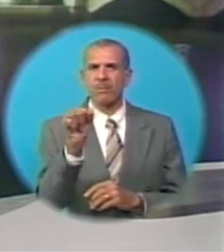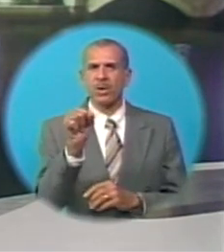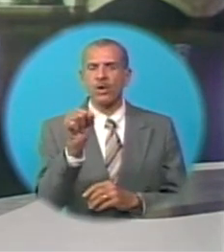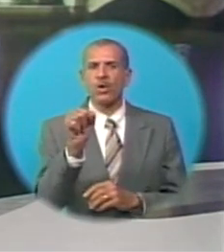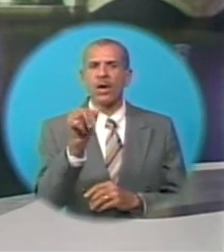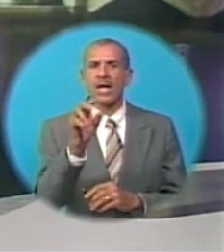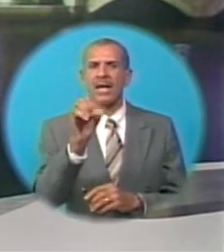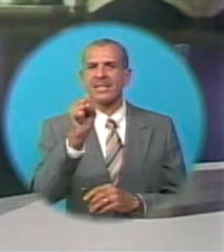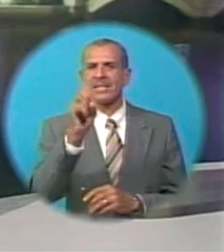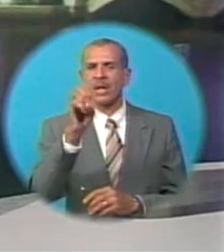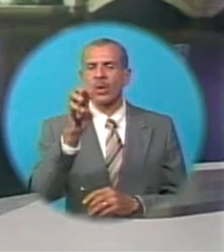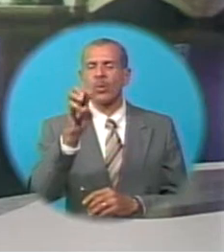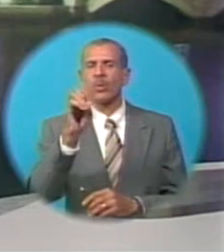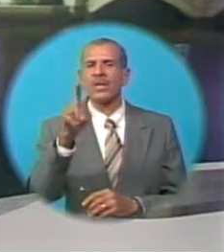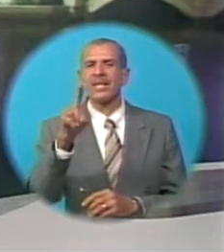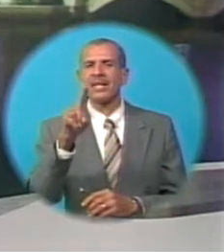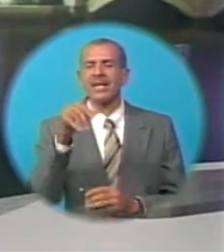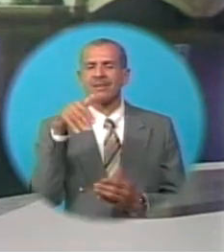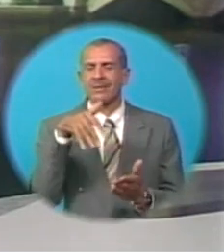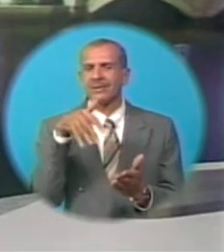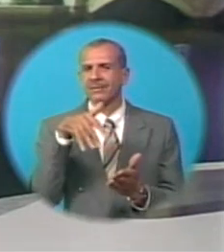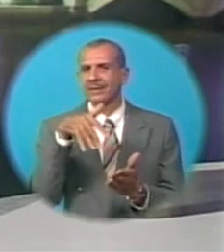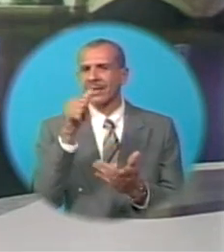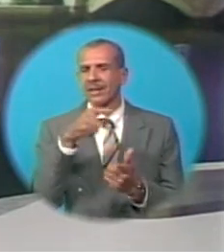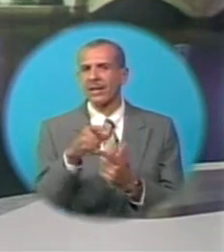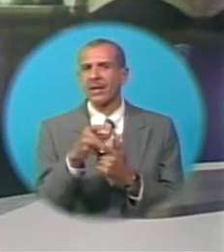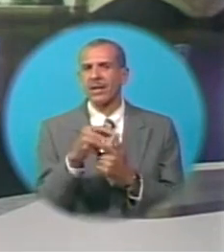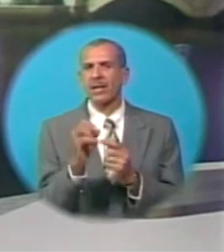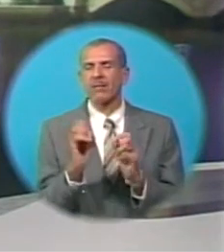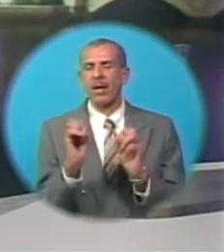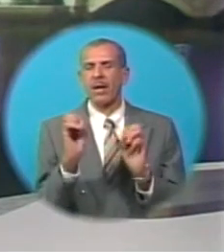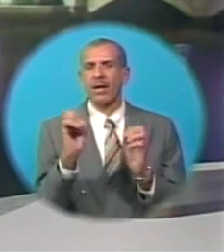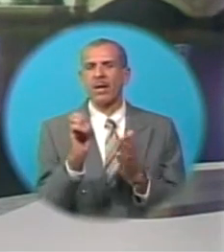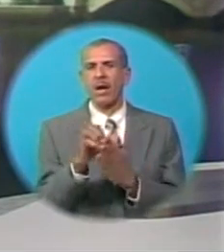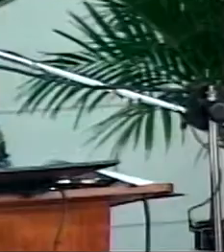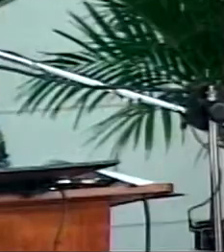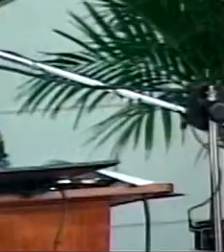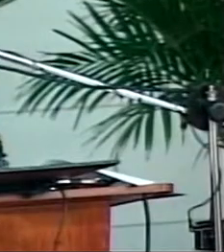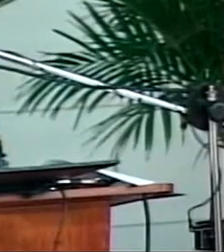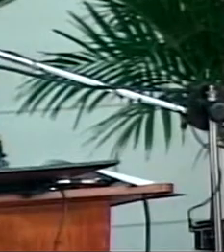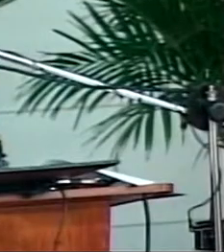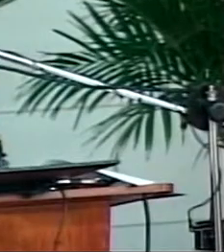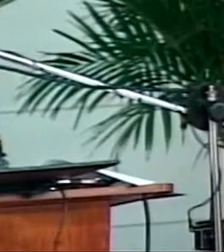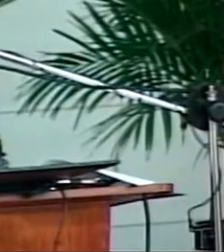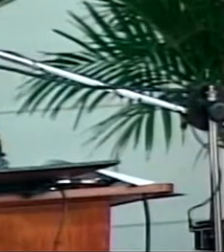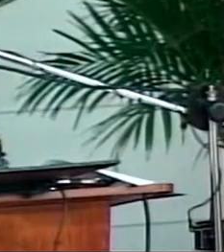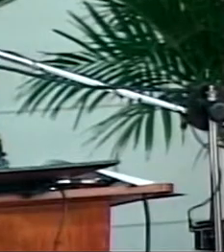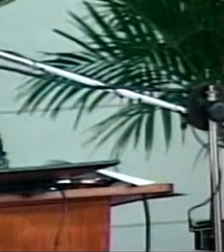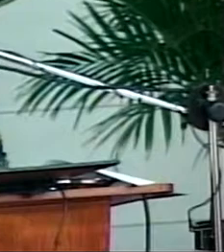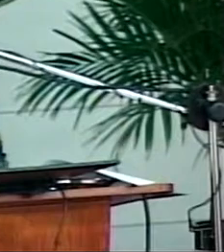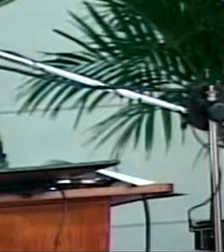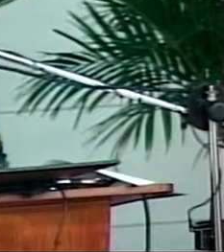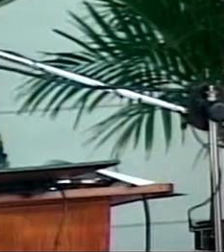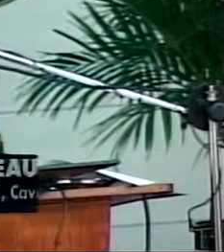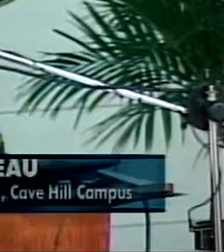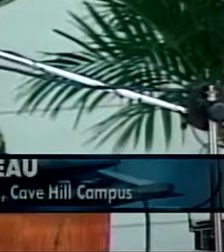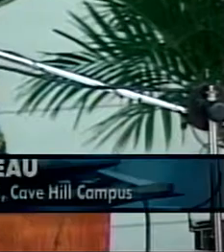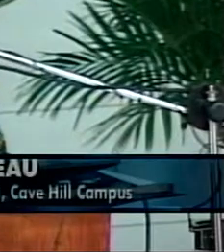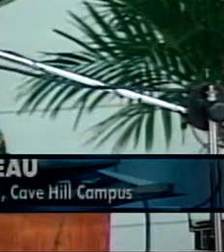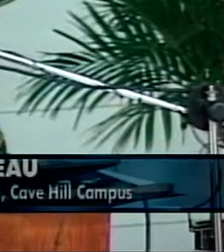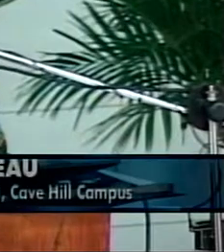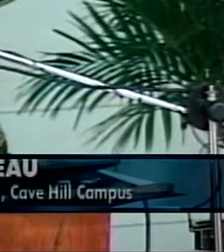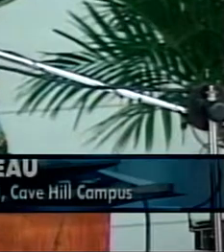which adds to the global discussion and provides economic opportunities. Our scientific research, perhaps